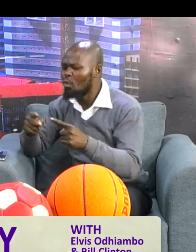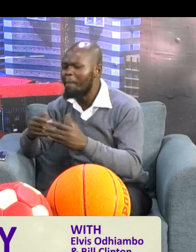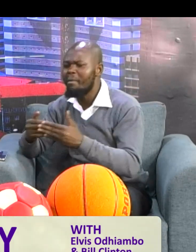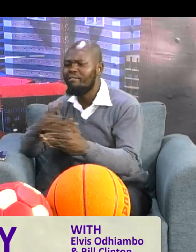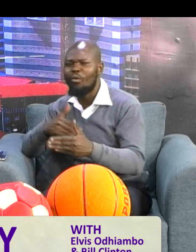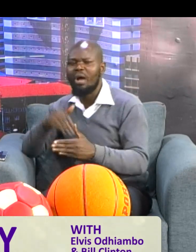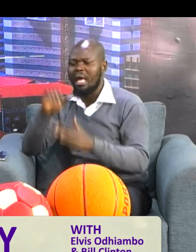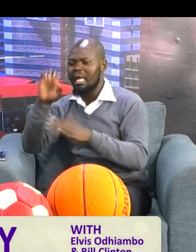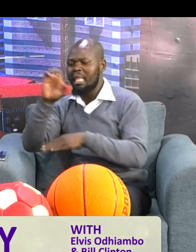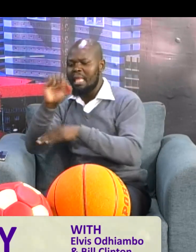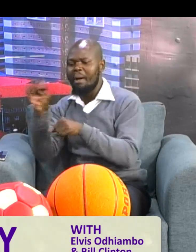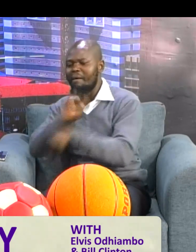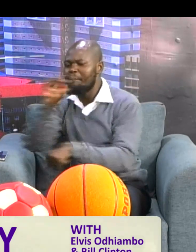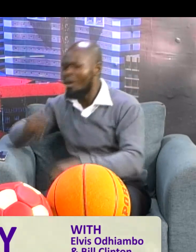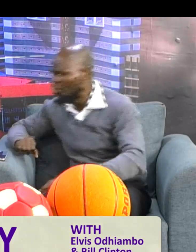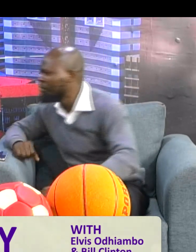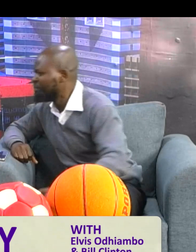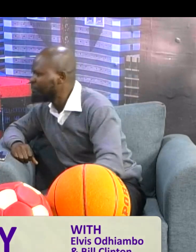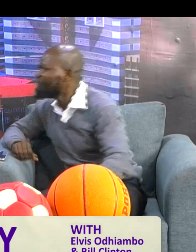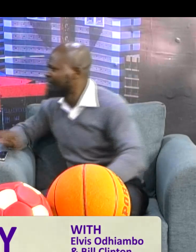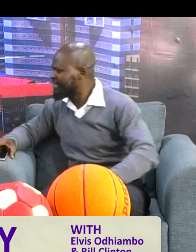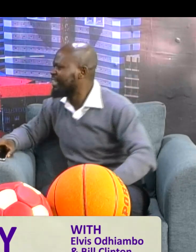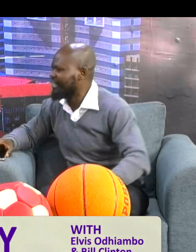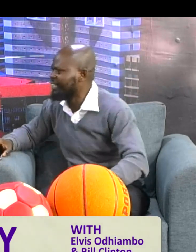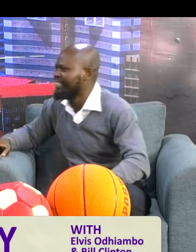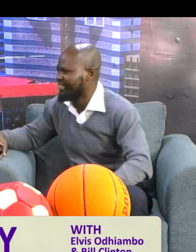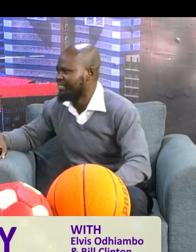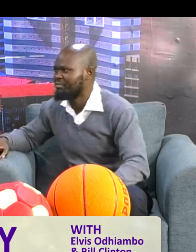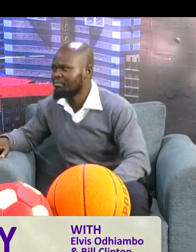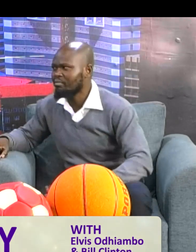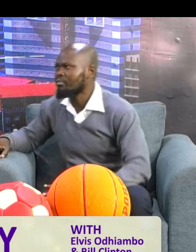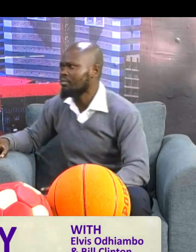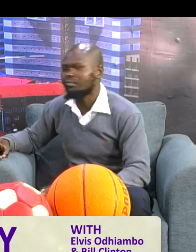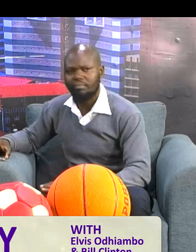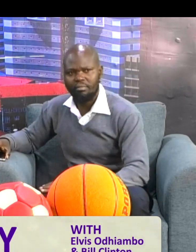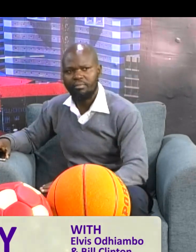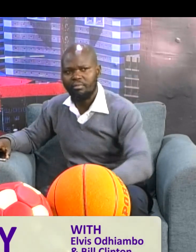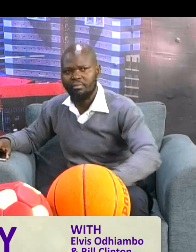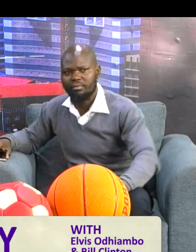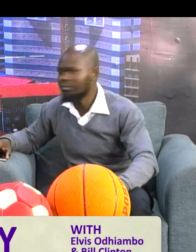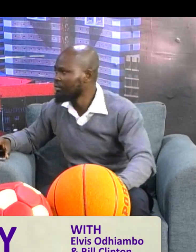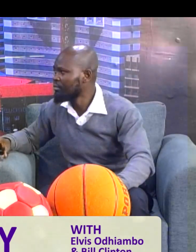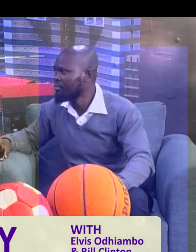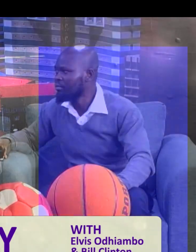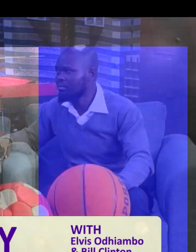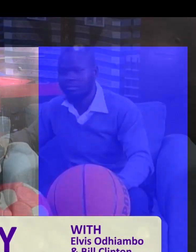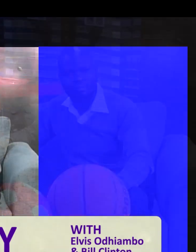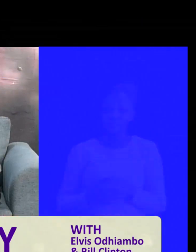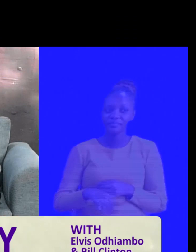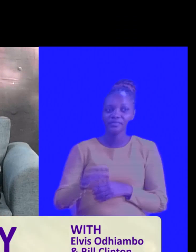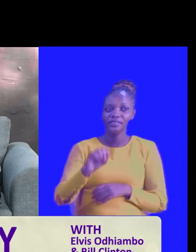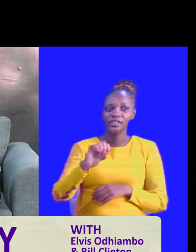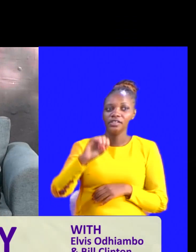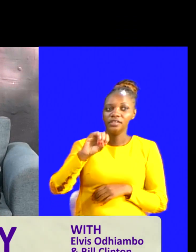stage of controlling that. So could you please discuss that a little bit? So of course, Johnny Evans, just like I said